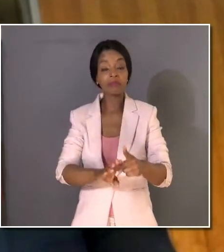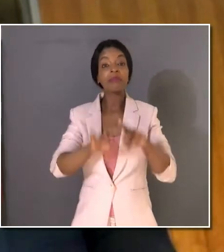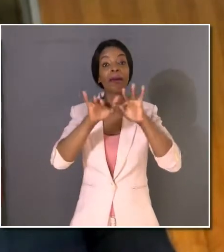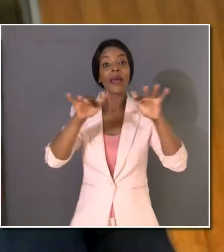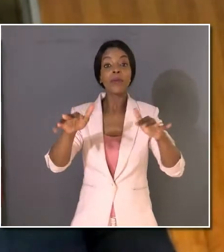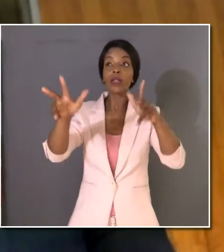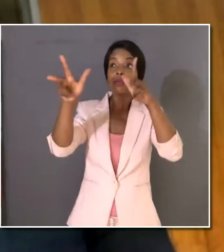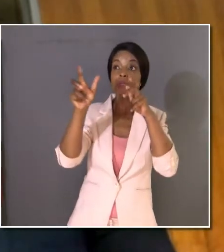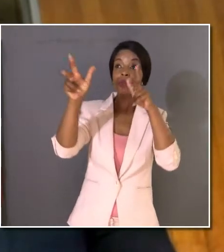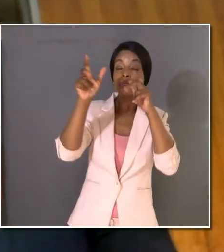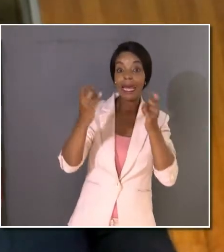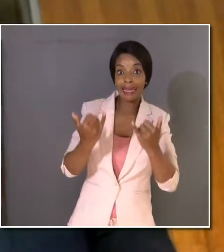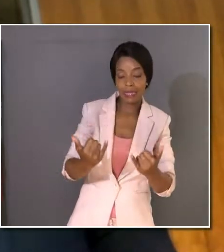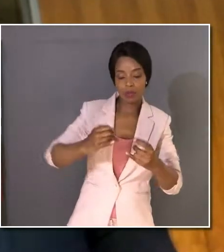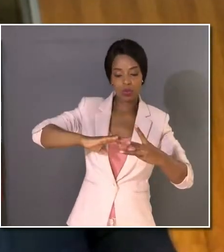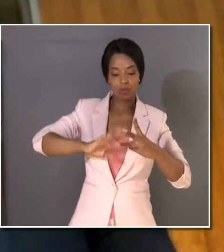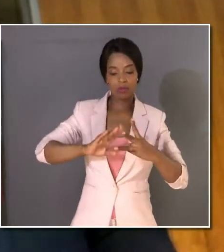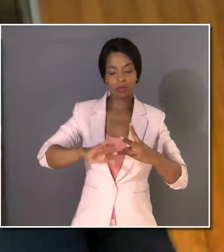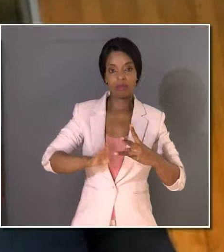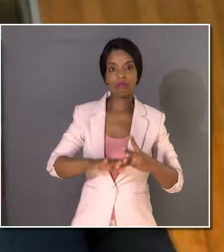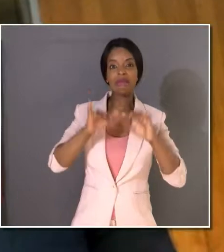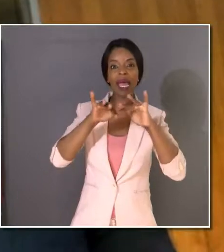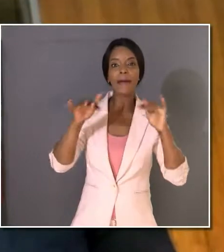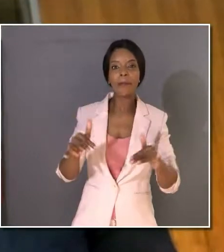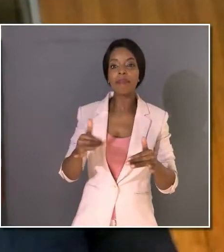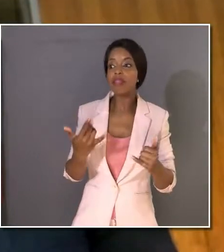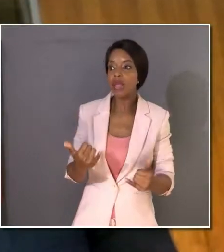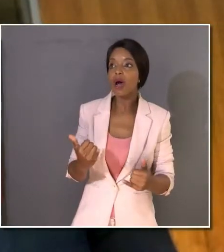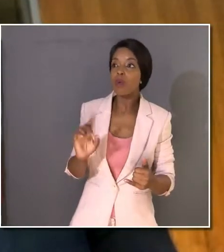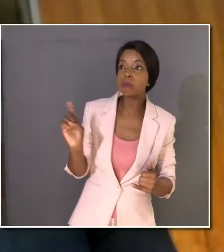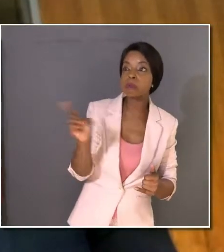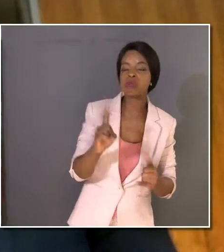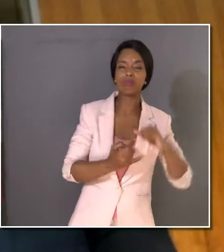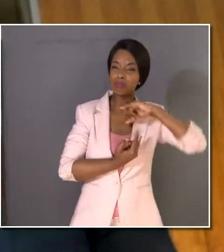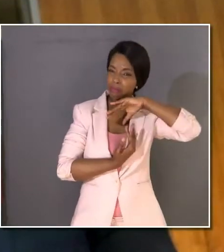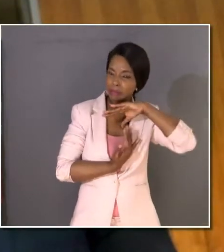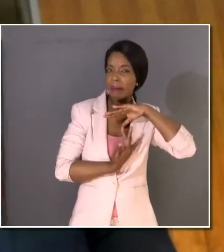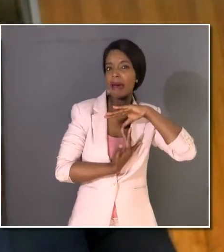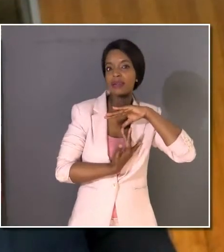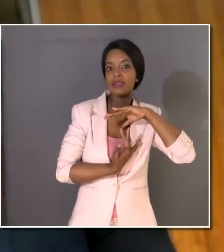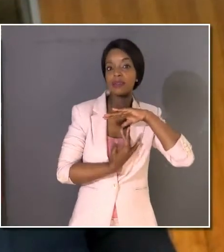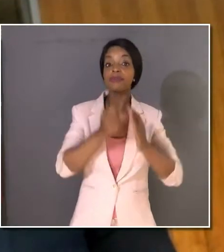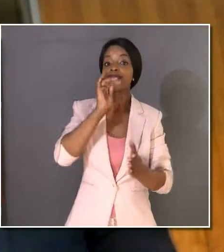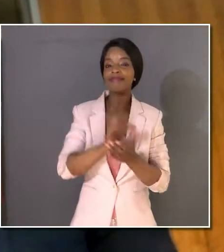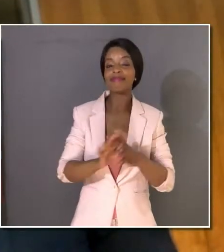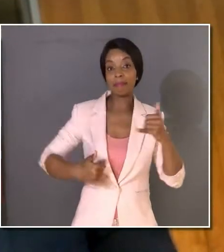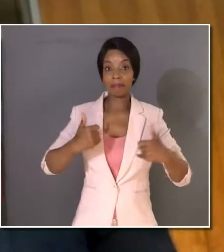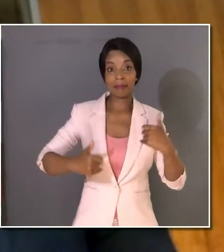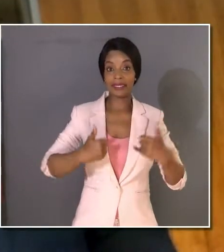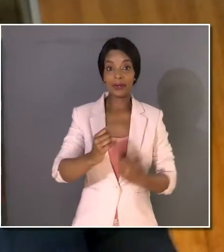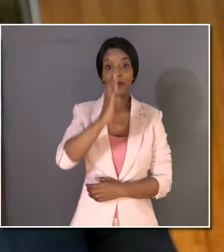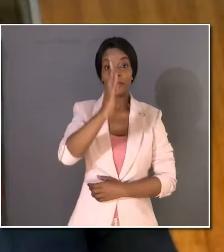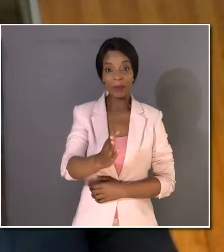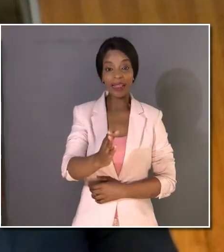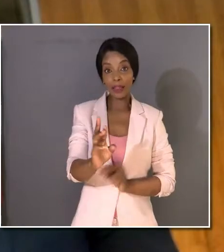customers to feel inspired. We trust that you will enjoy the videos and that this will bring joy and hope to